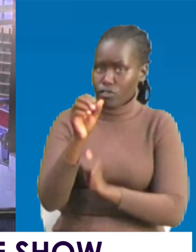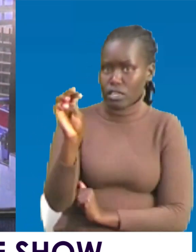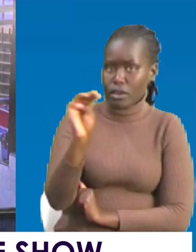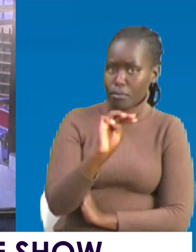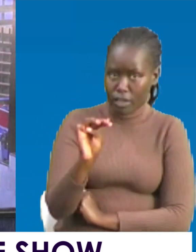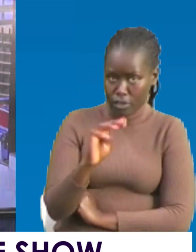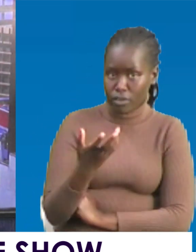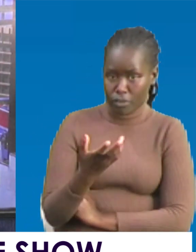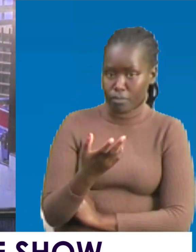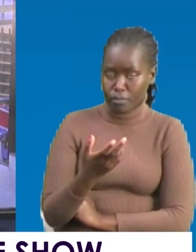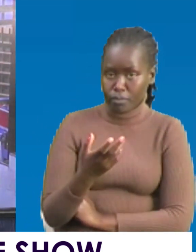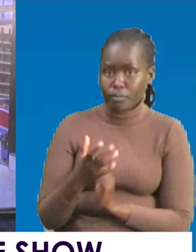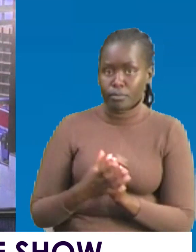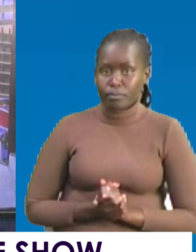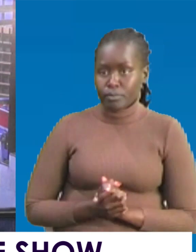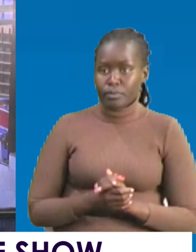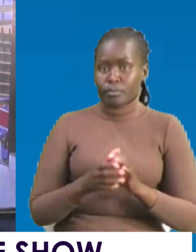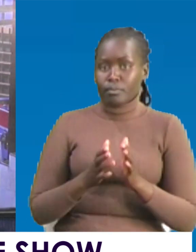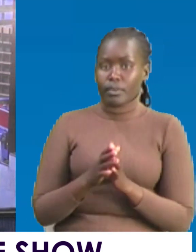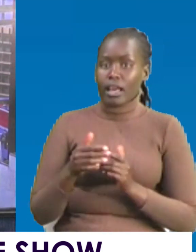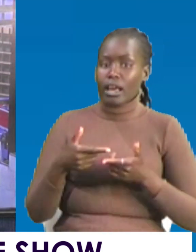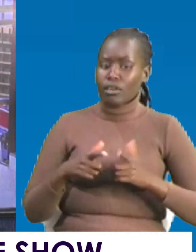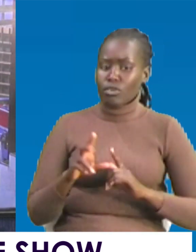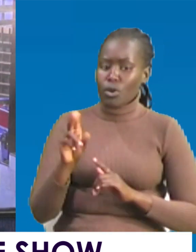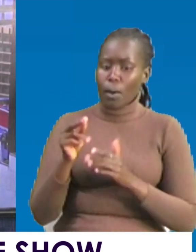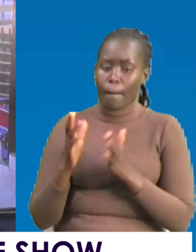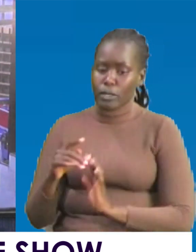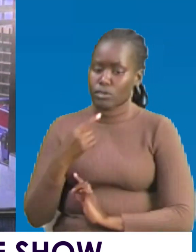youth against the old. No. Let nobody say,